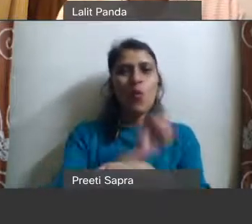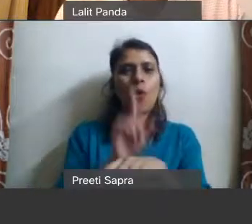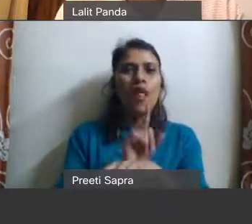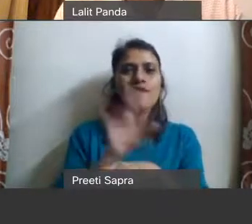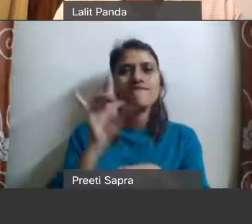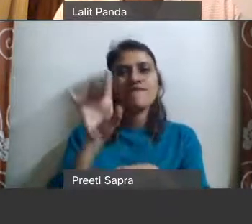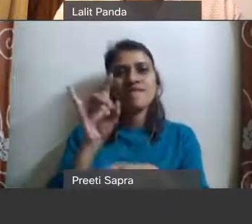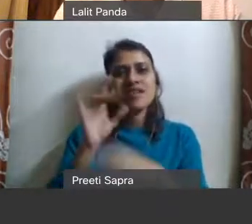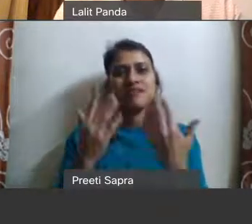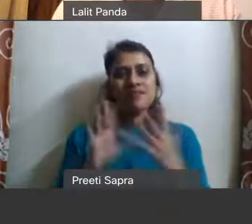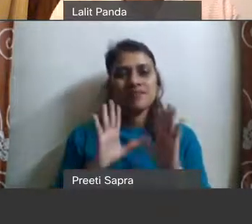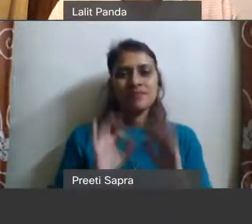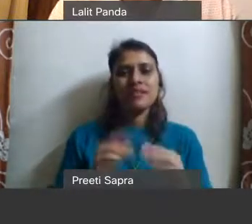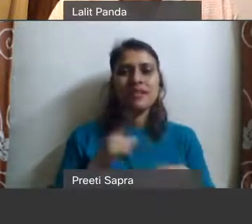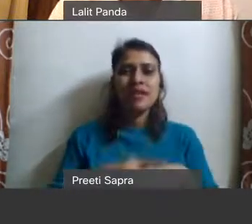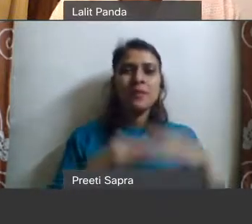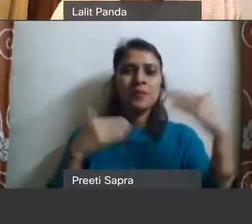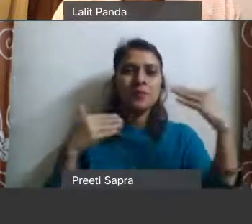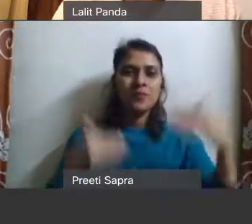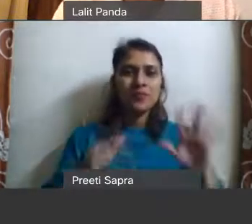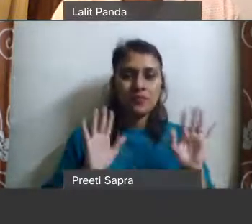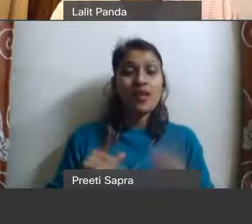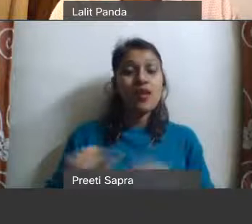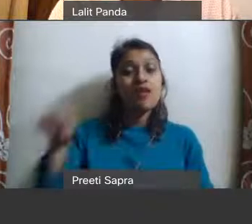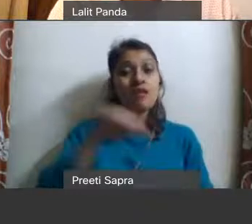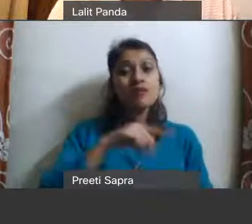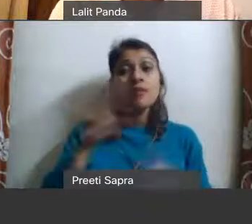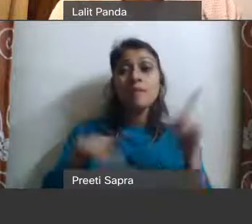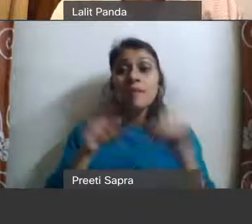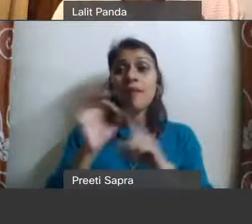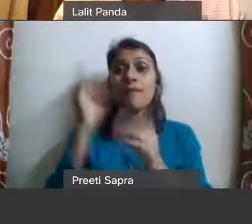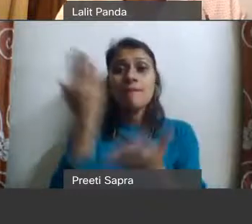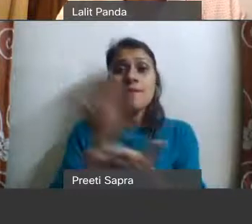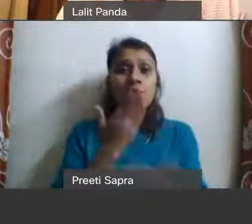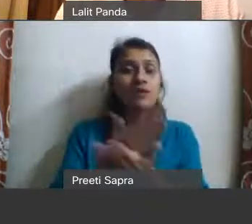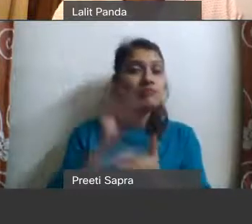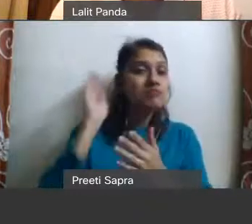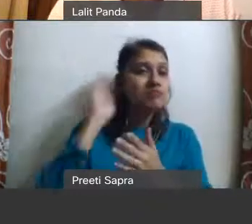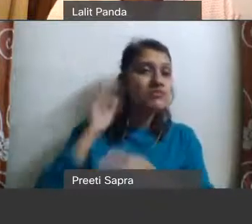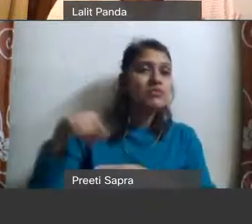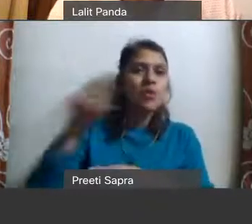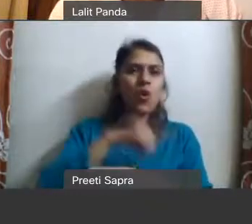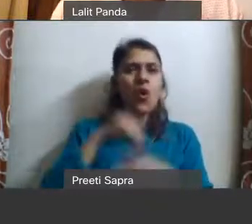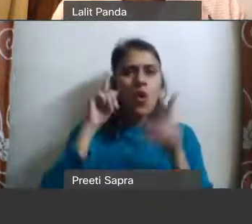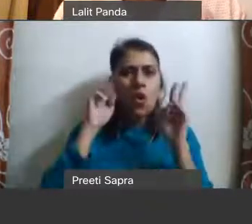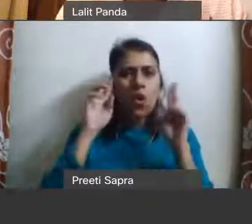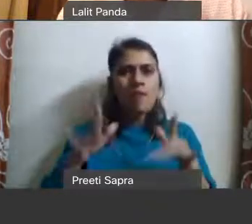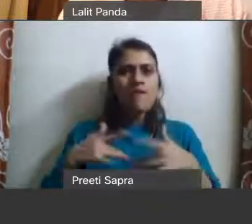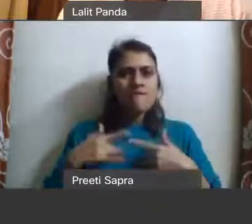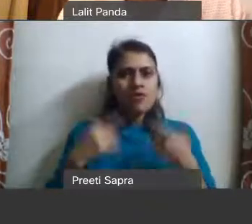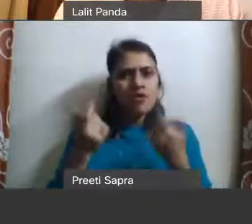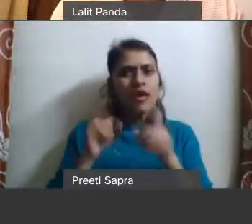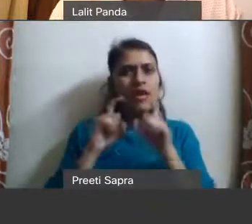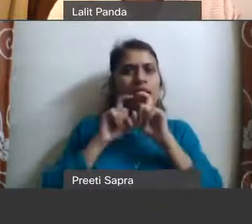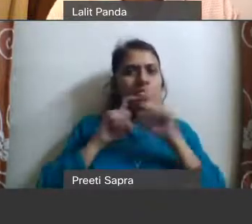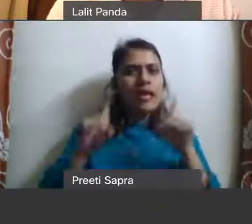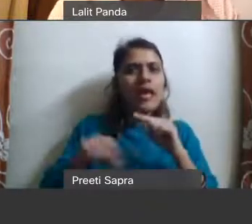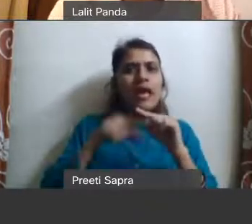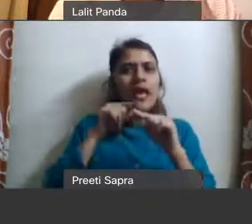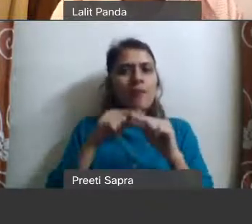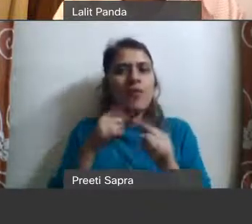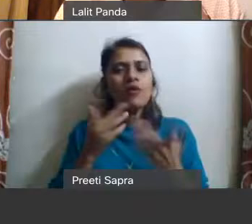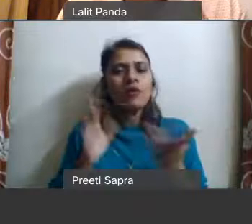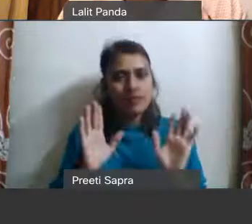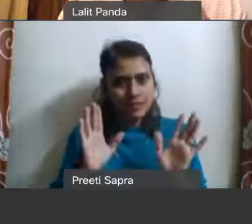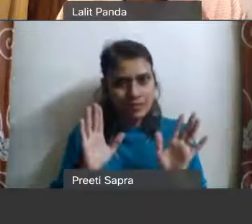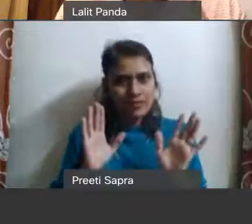our audience on hearing this discussion can take back with them some kind of greater clarity. If the